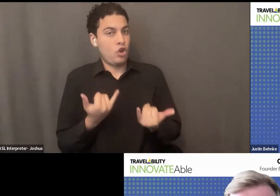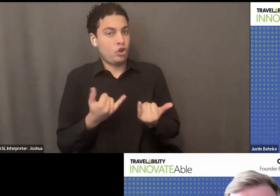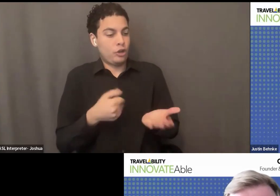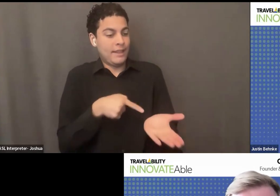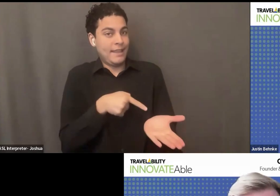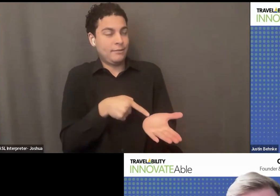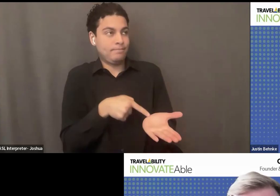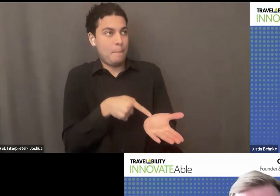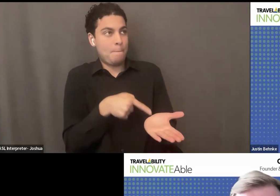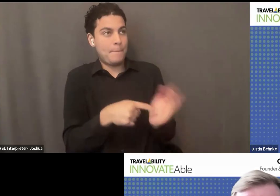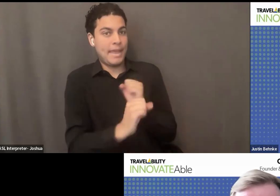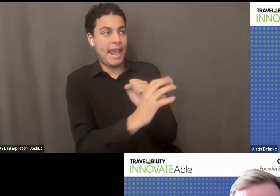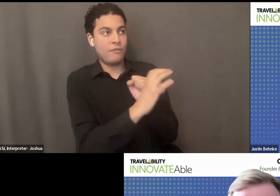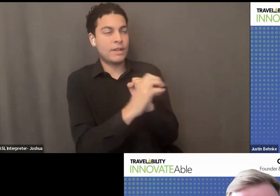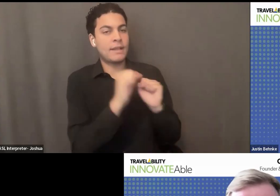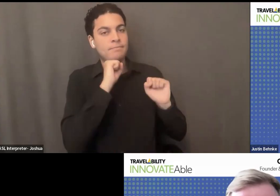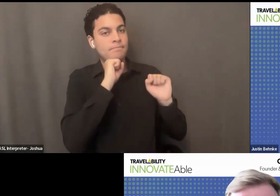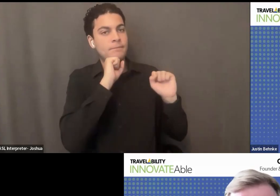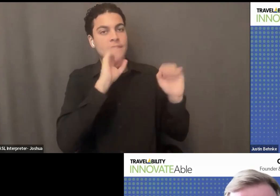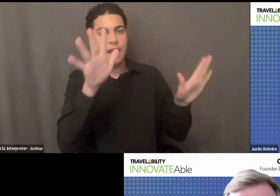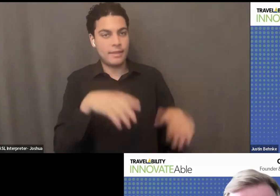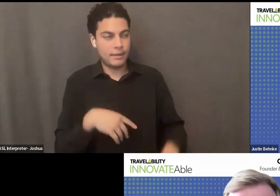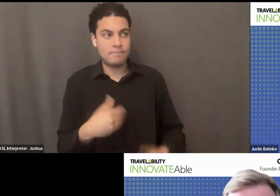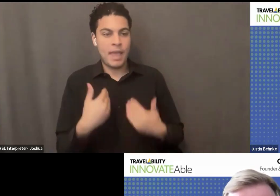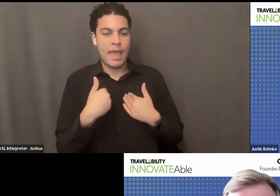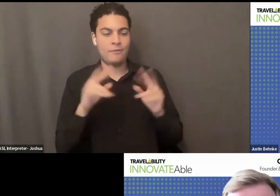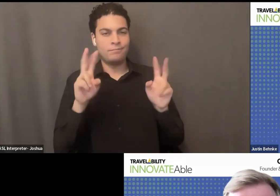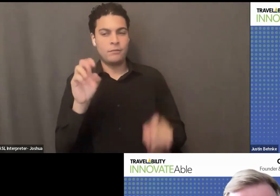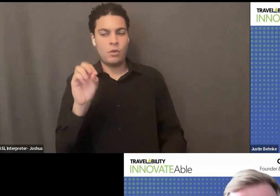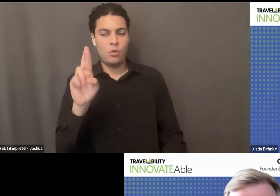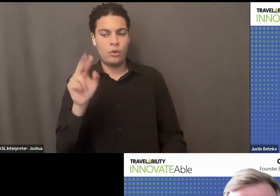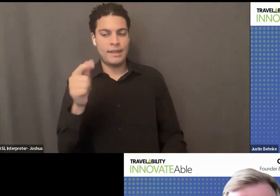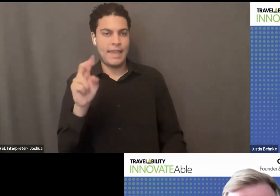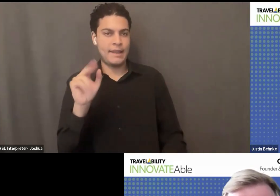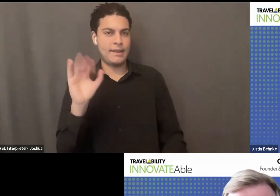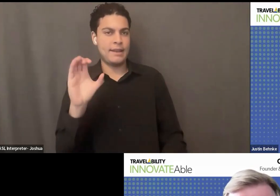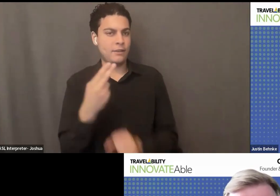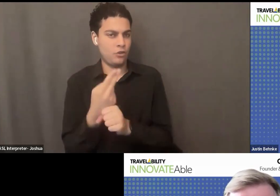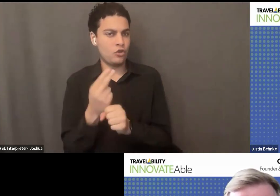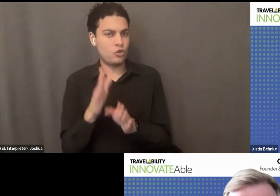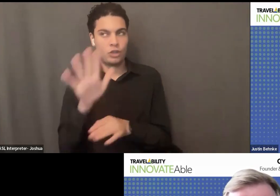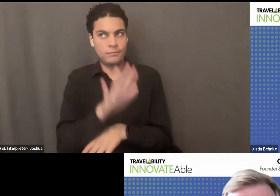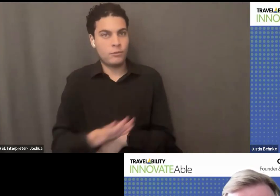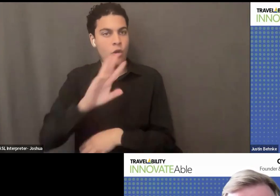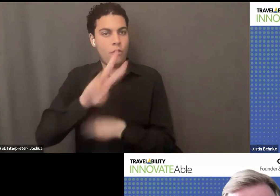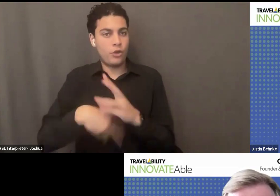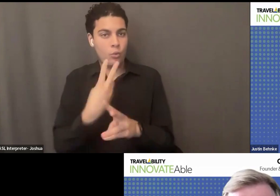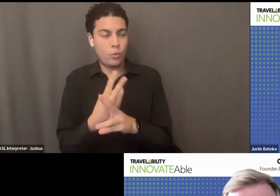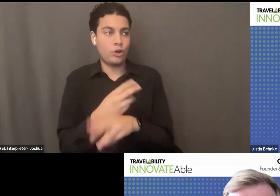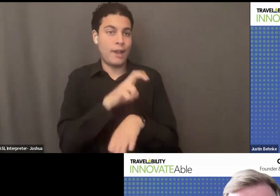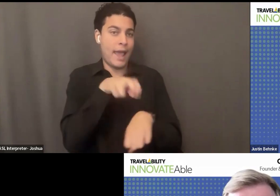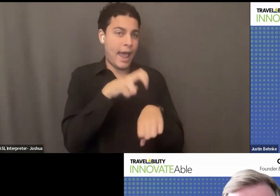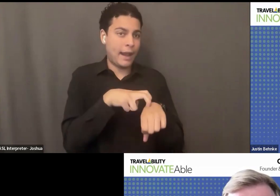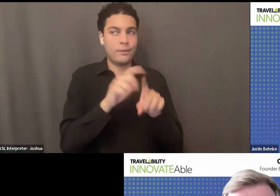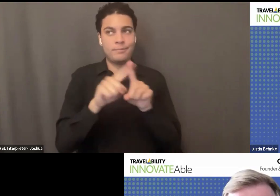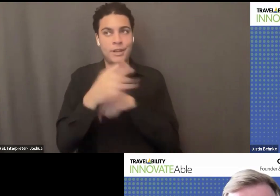natural, organic. I have users all over the world, UK, Ireland, Australia. I just had Toronto Police Department reach out the last couple of weeks. They've got tags in their